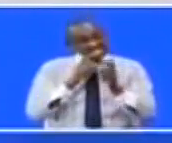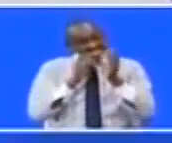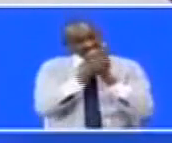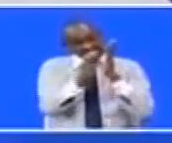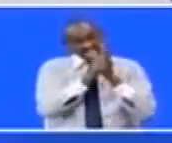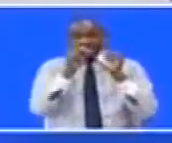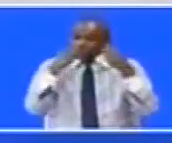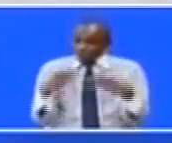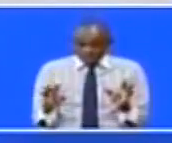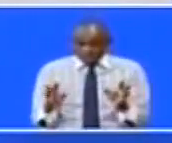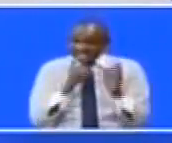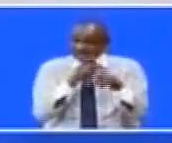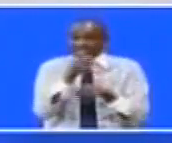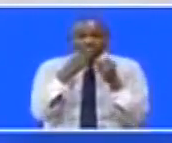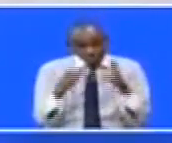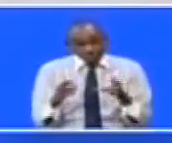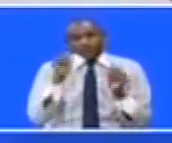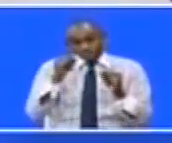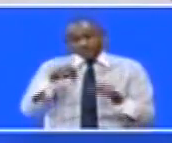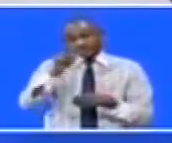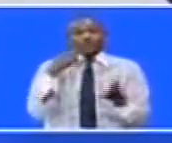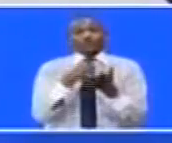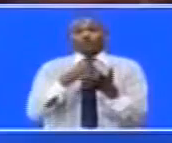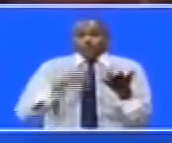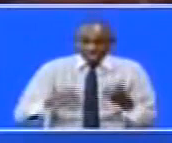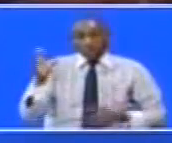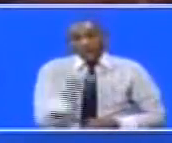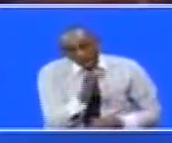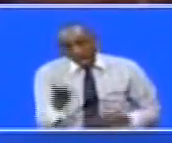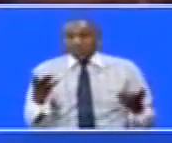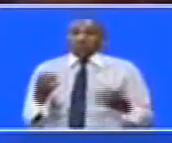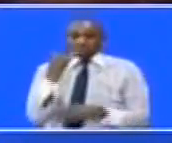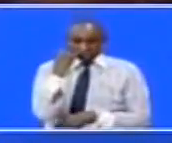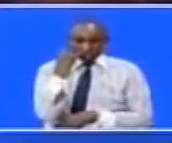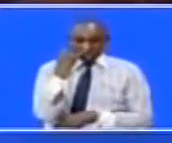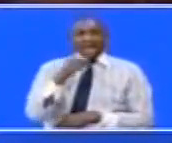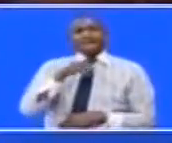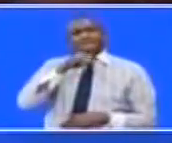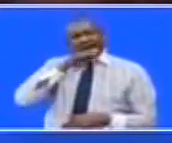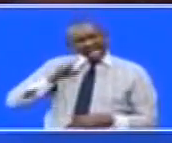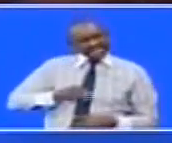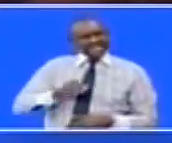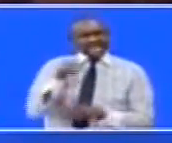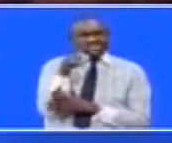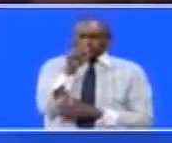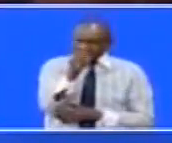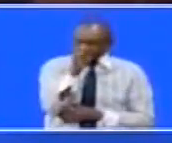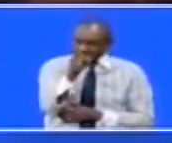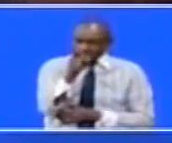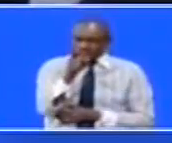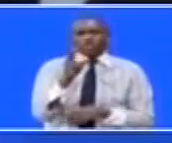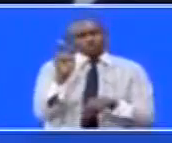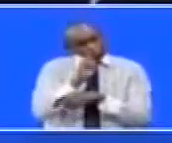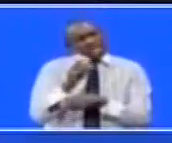kikipotea kama saa hii, watoto kama hawa wataingia mambo ya ulevi. Parents at home have also been urged to assist their children spend their